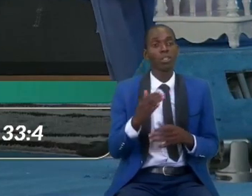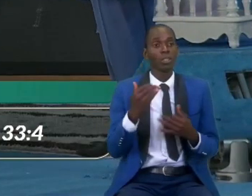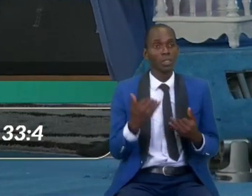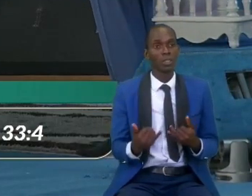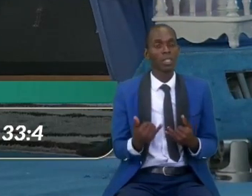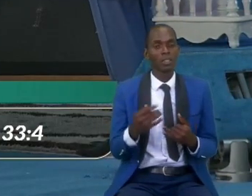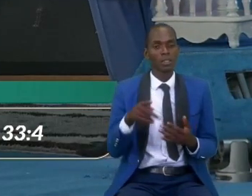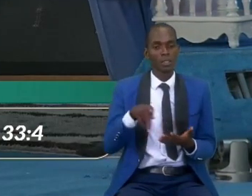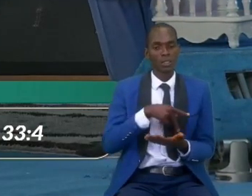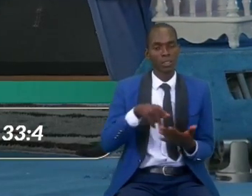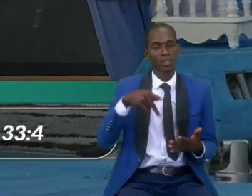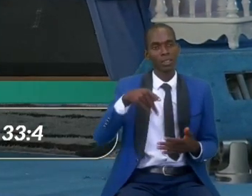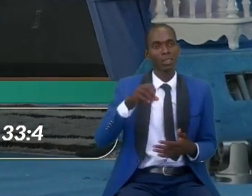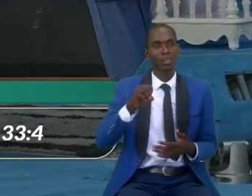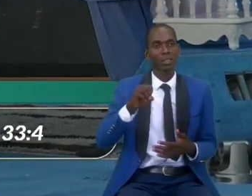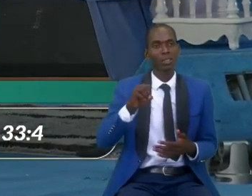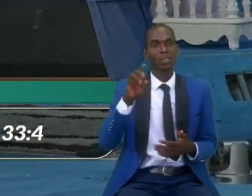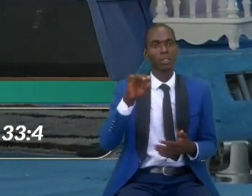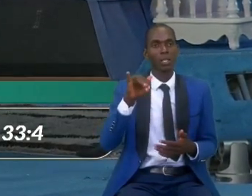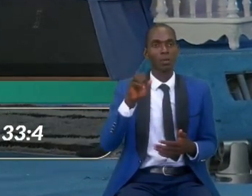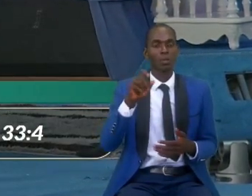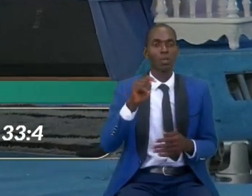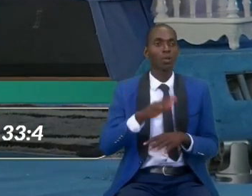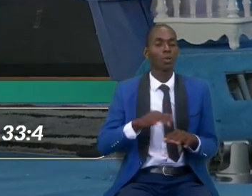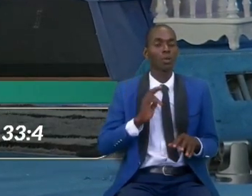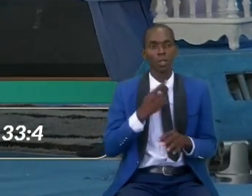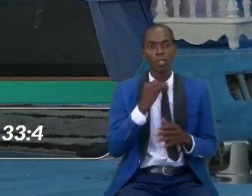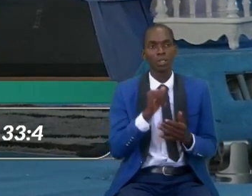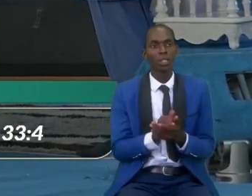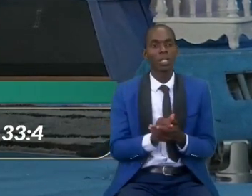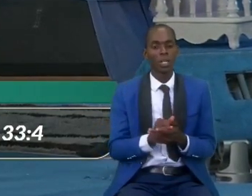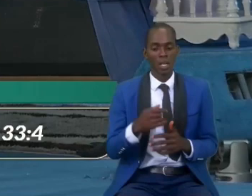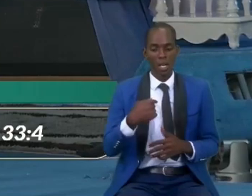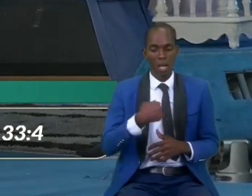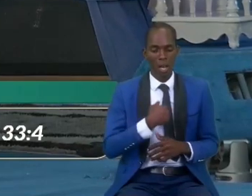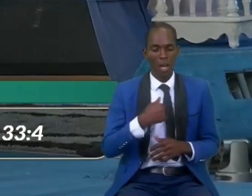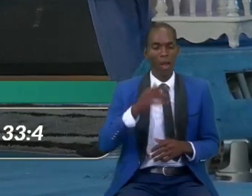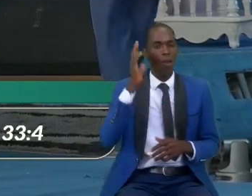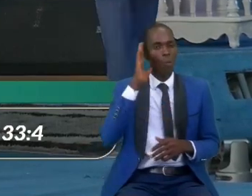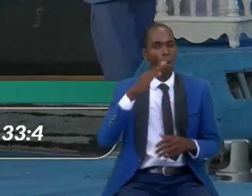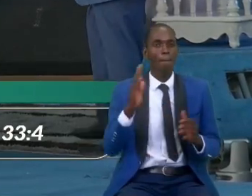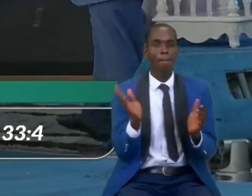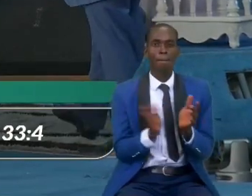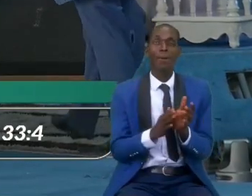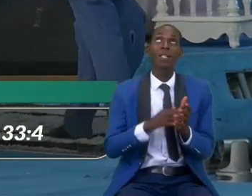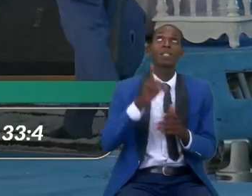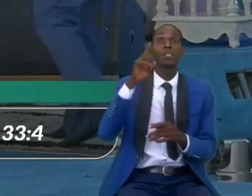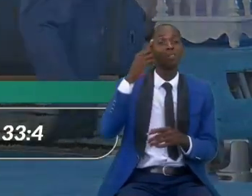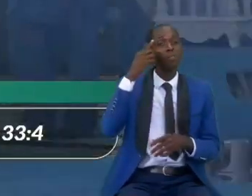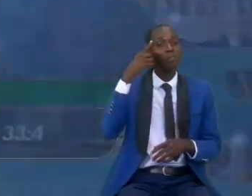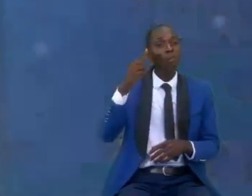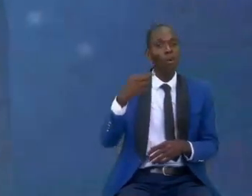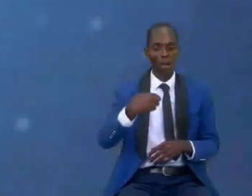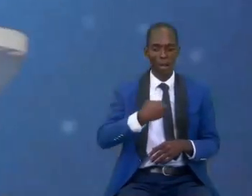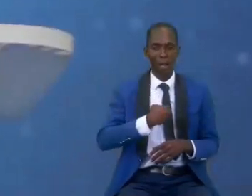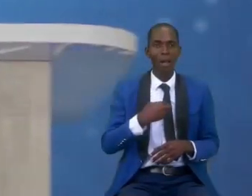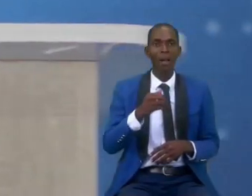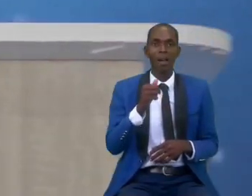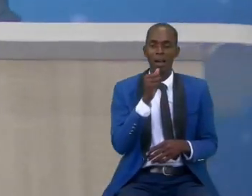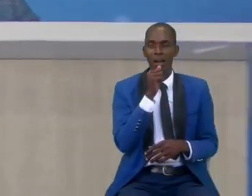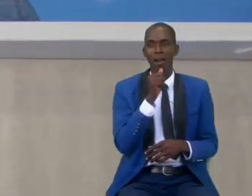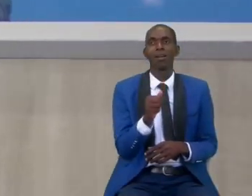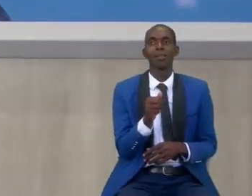It says, I will praise thee, for I, look at that, not only Adam, not